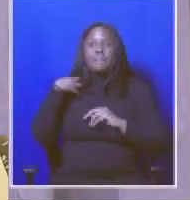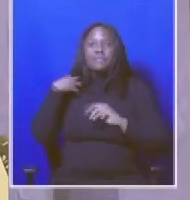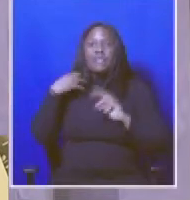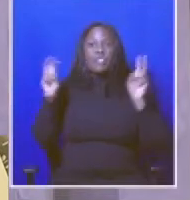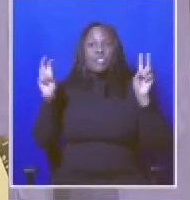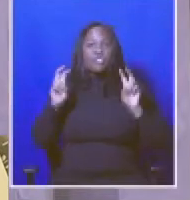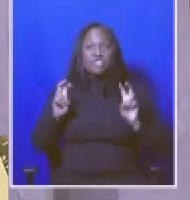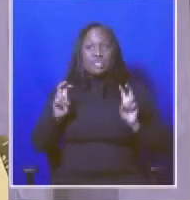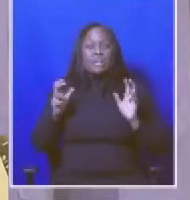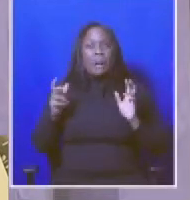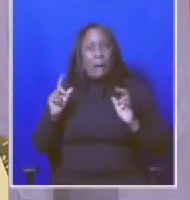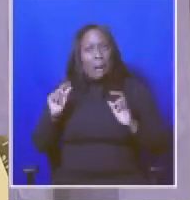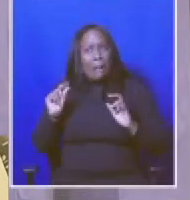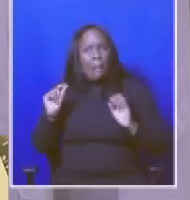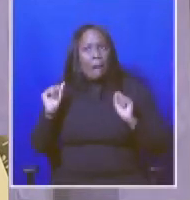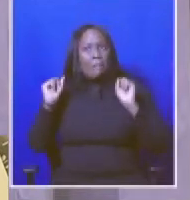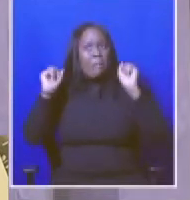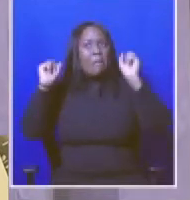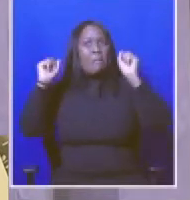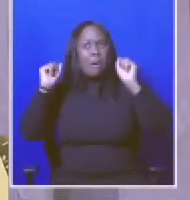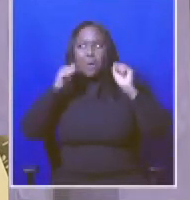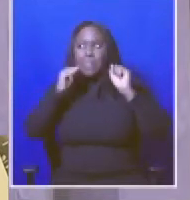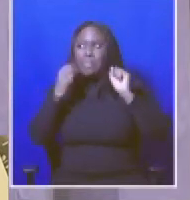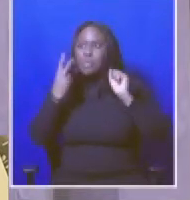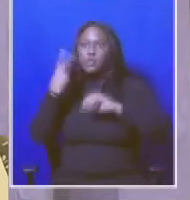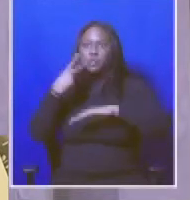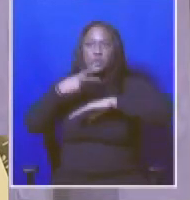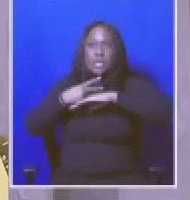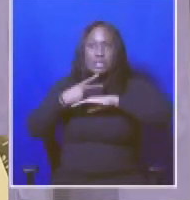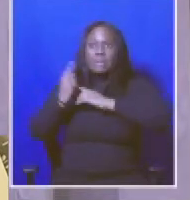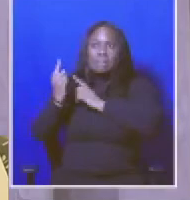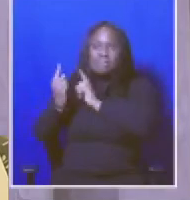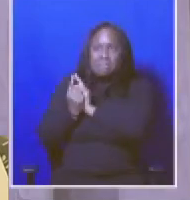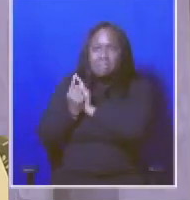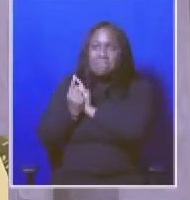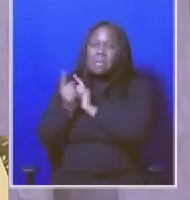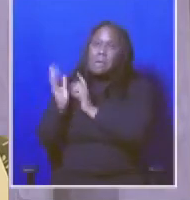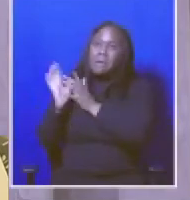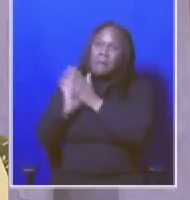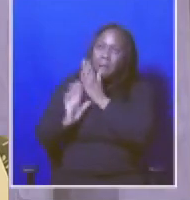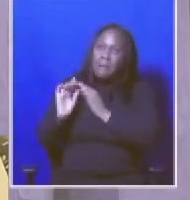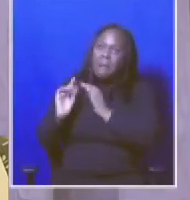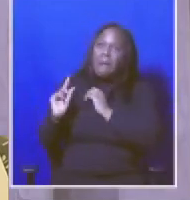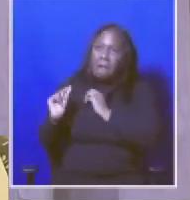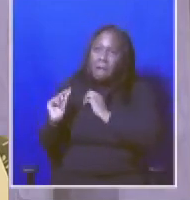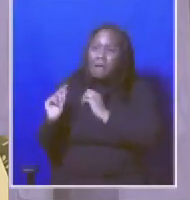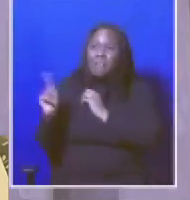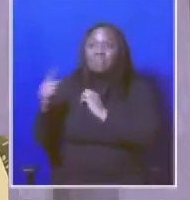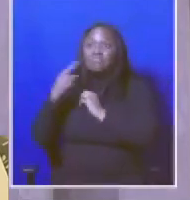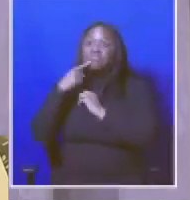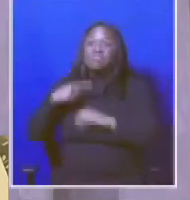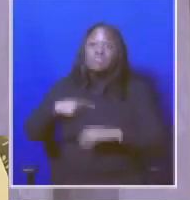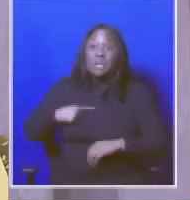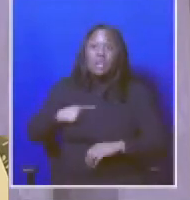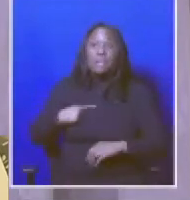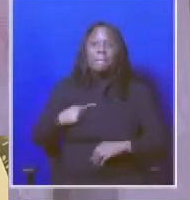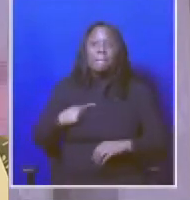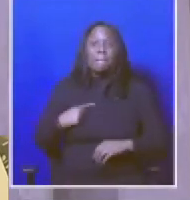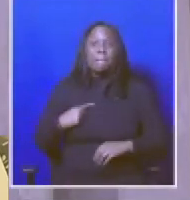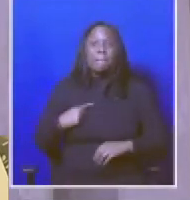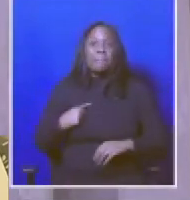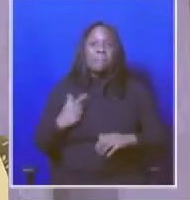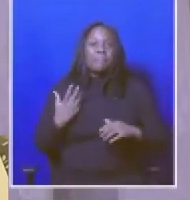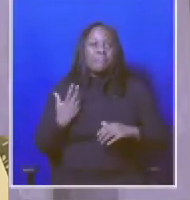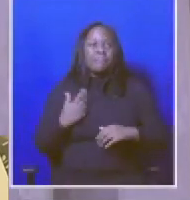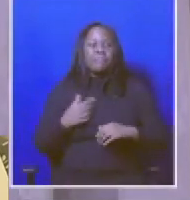interesting when I saw him 2 days ago. And he says to me, you know, when there's